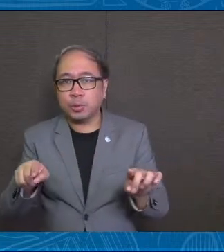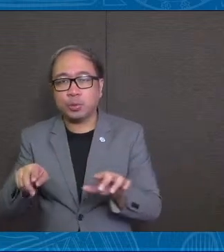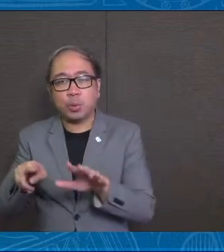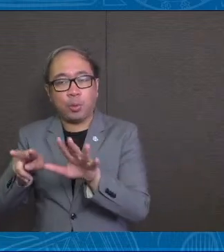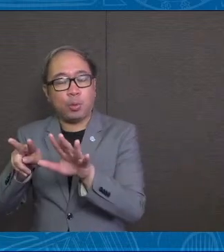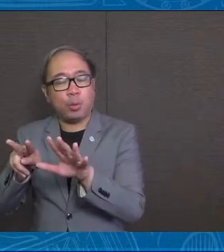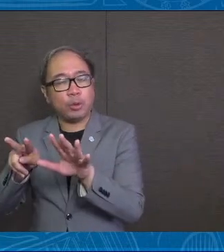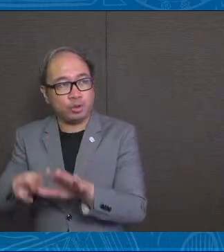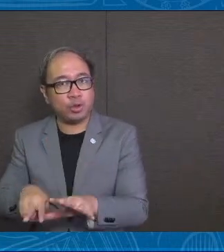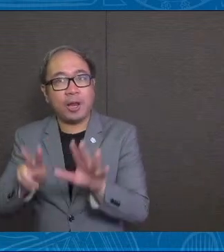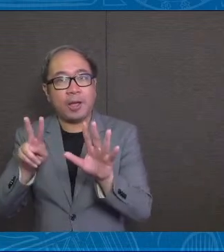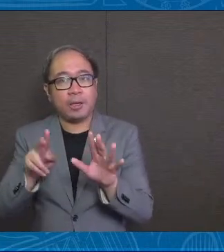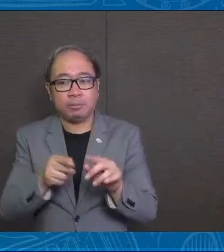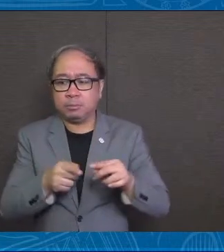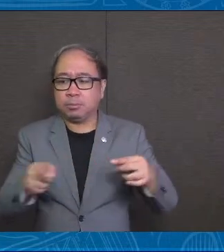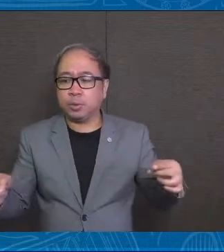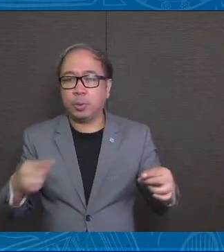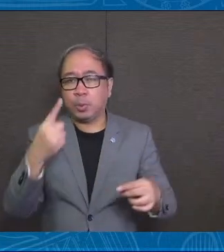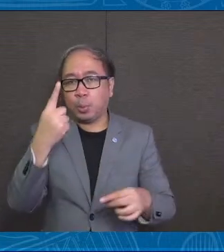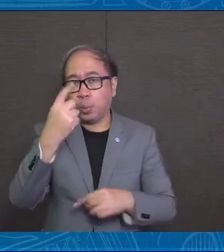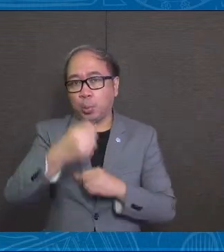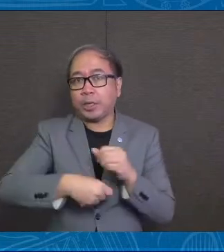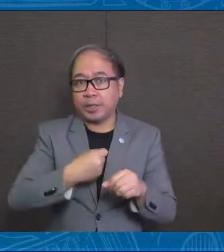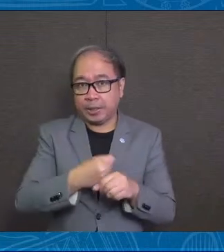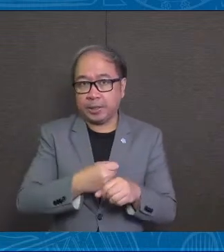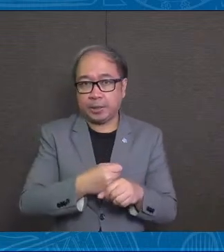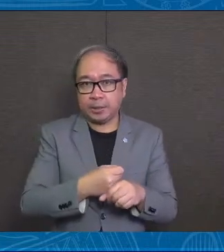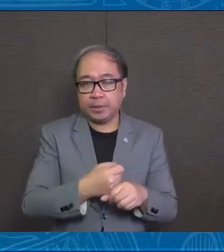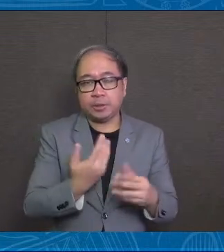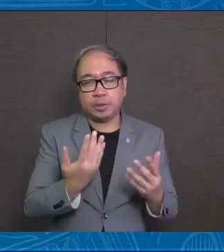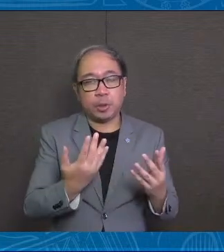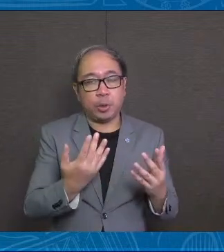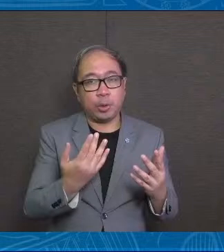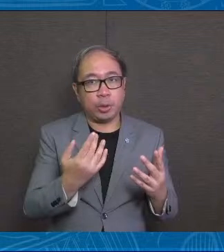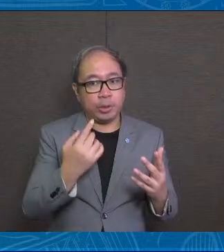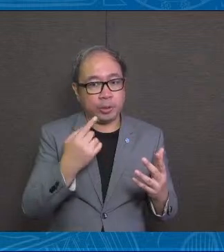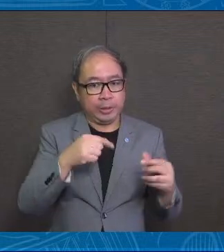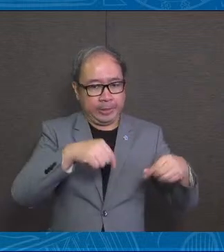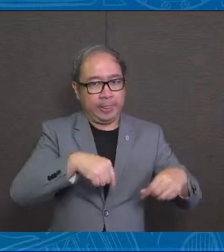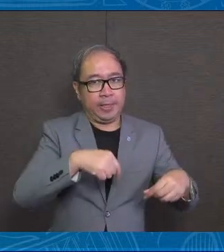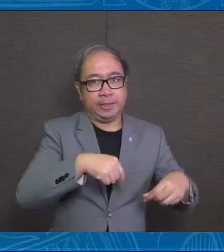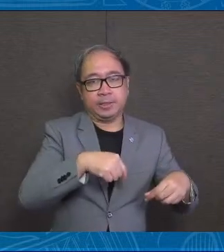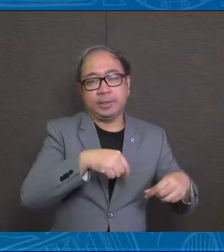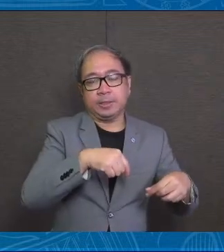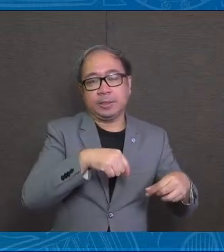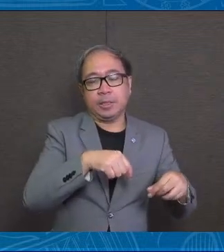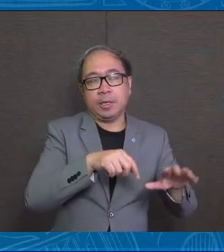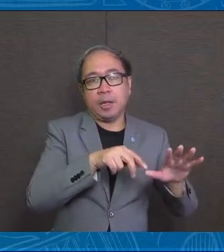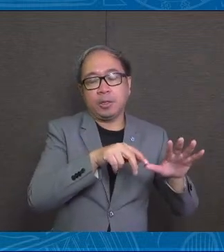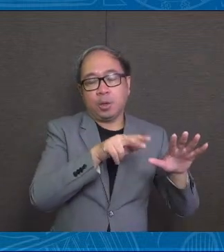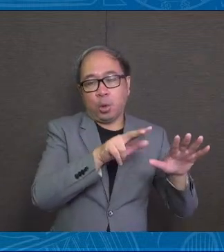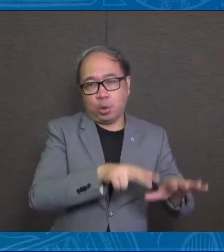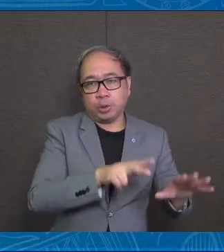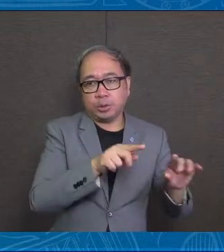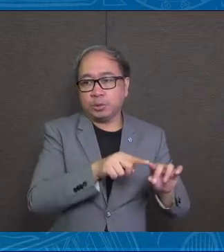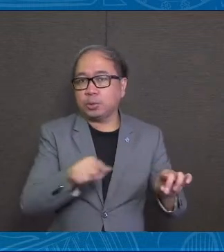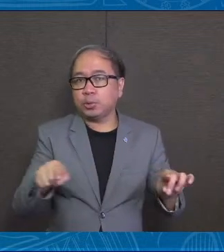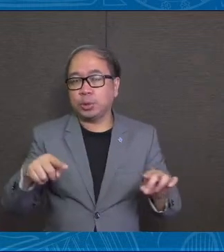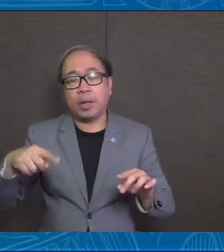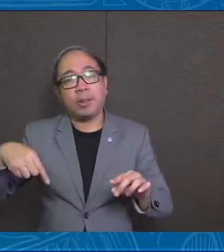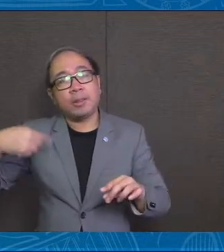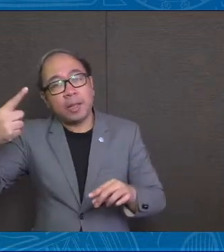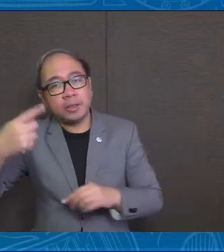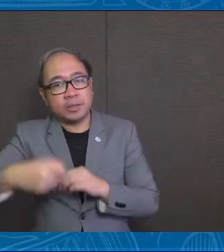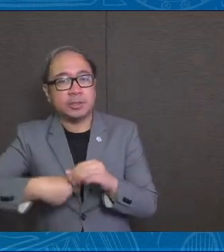So it's this August to July next year. That's one financial year. And